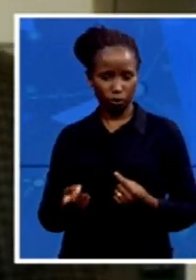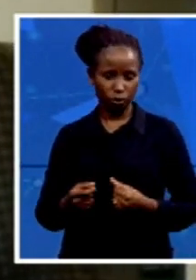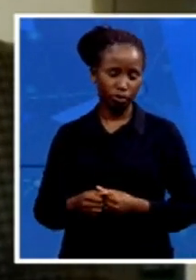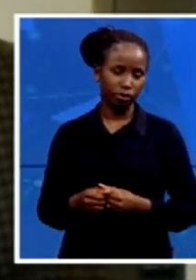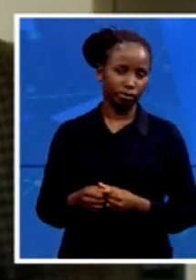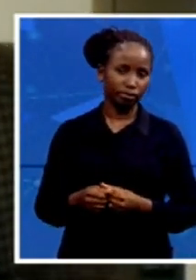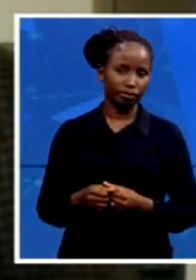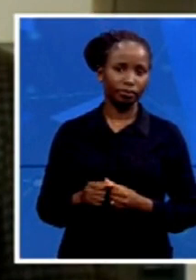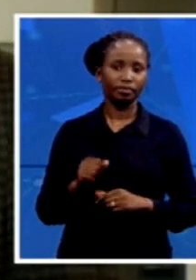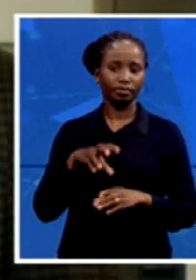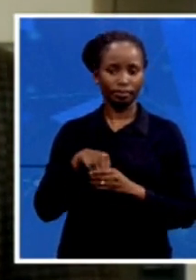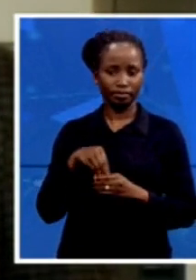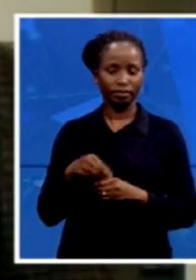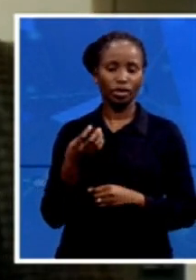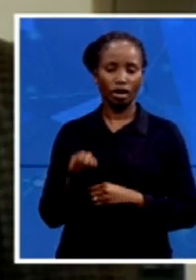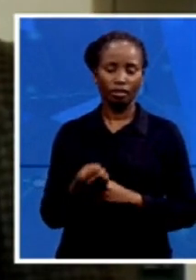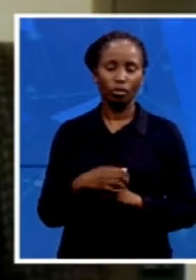view. Also,